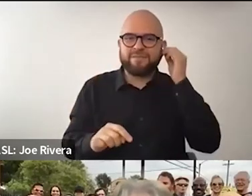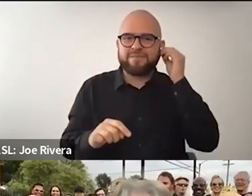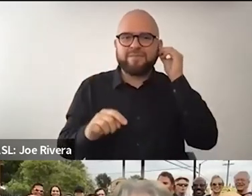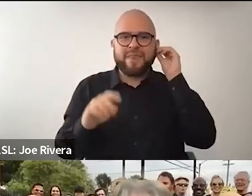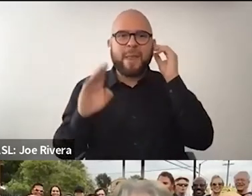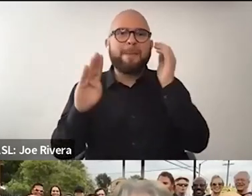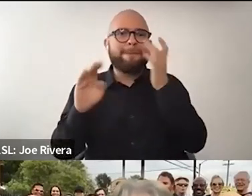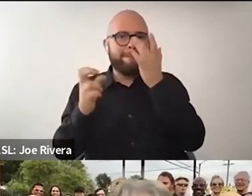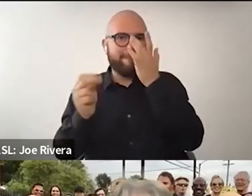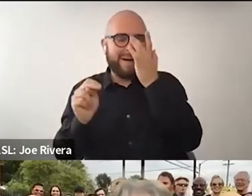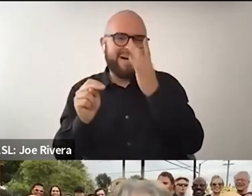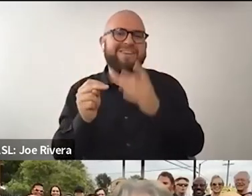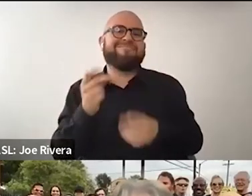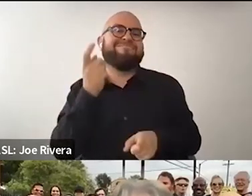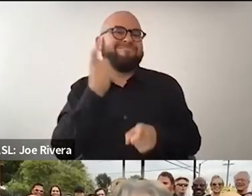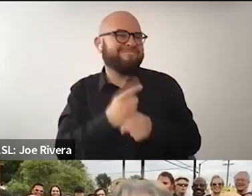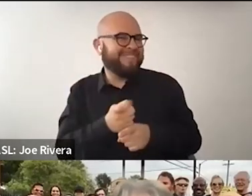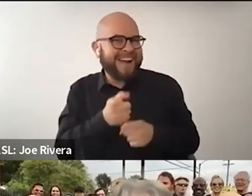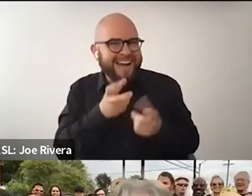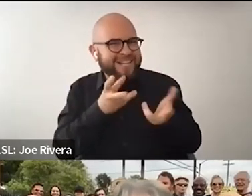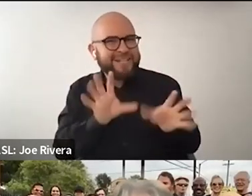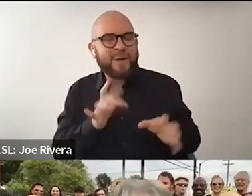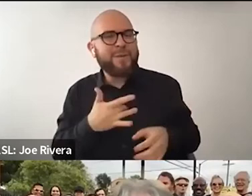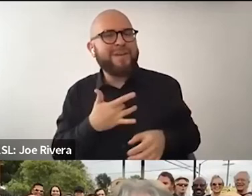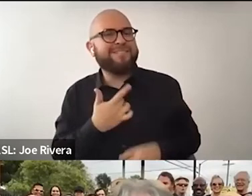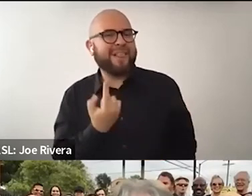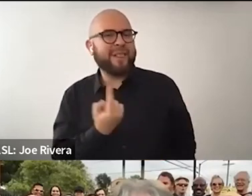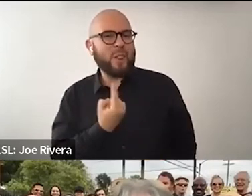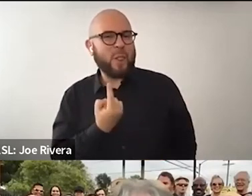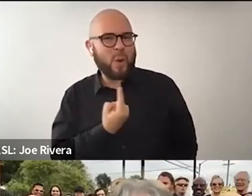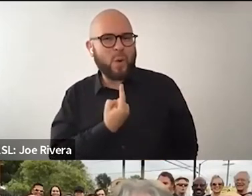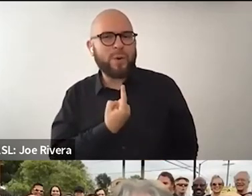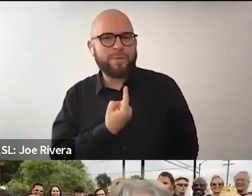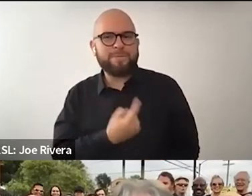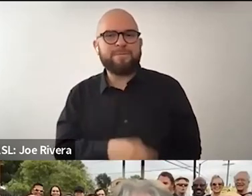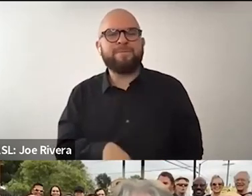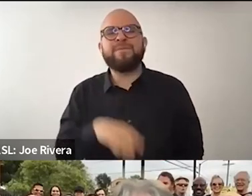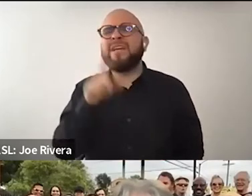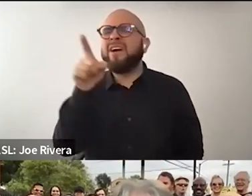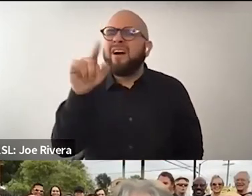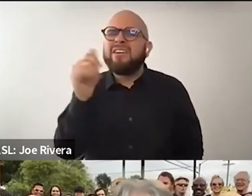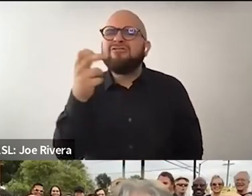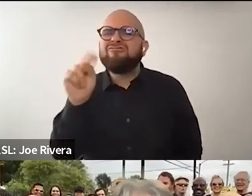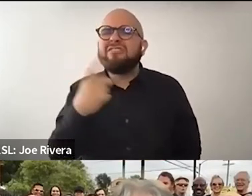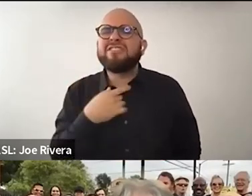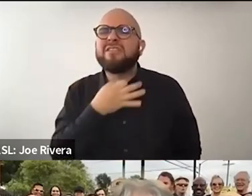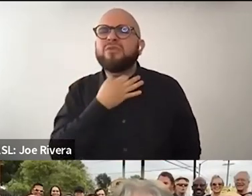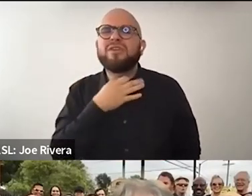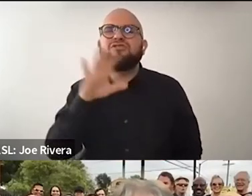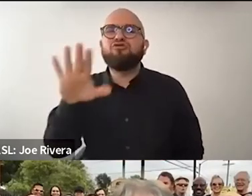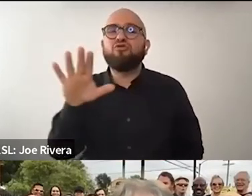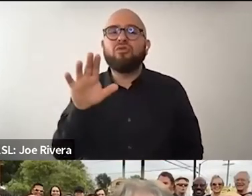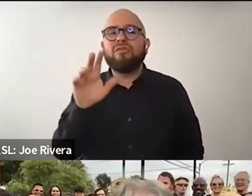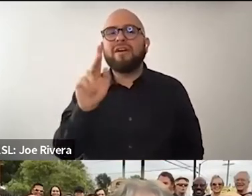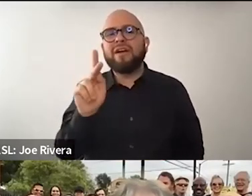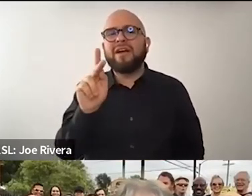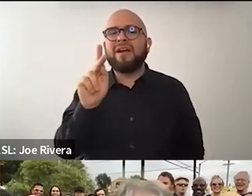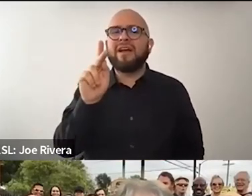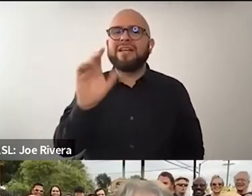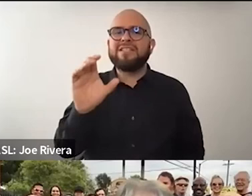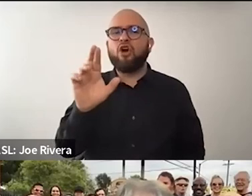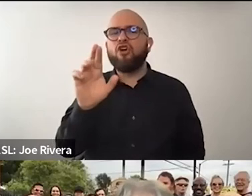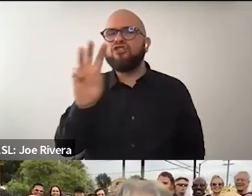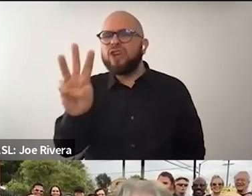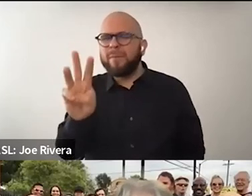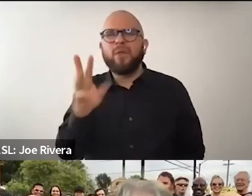curious, why did your station, KCRW, unionize, and what are the benefits that you secured in